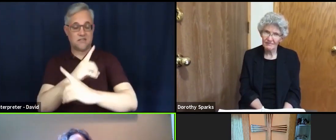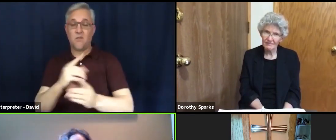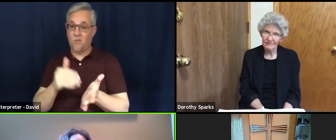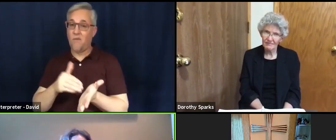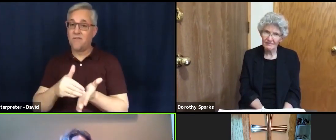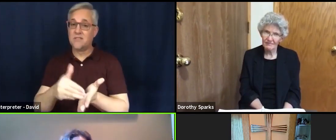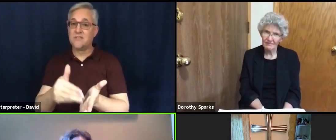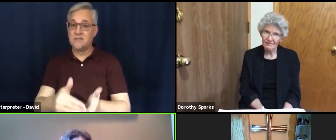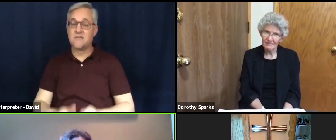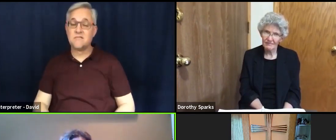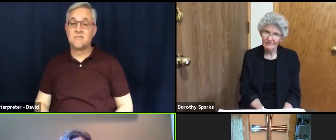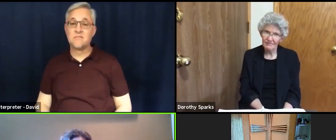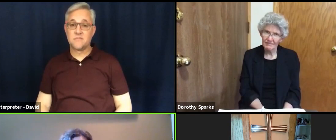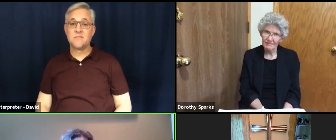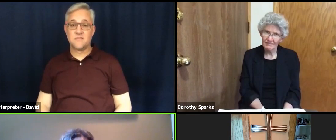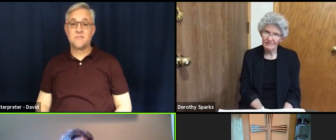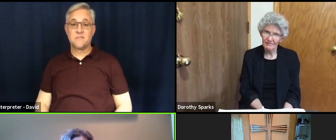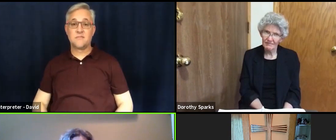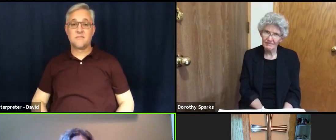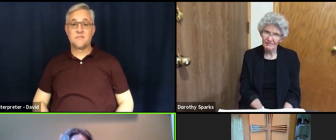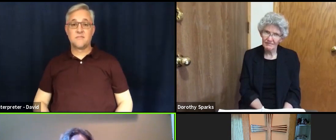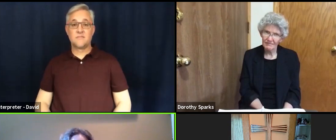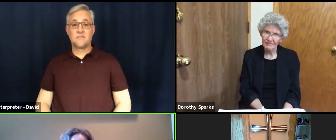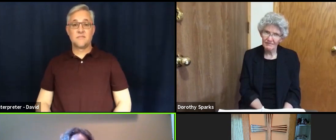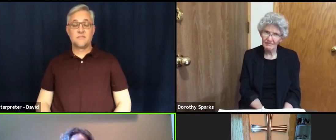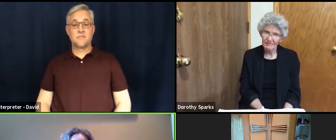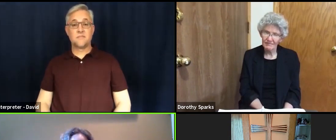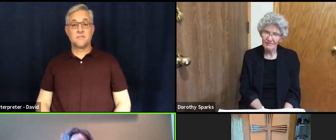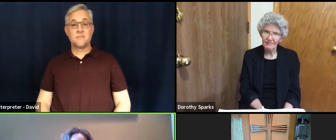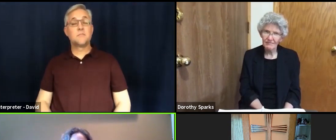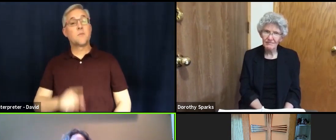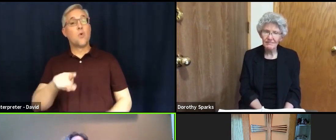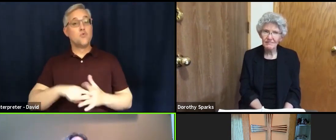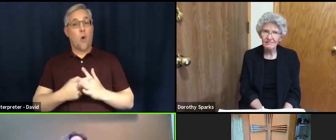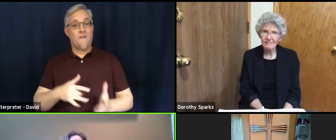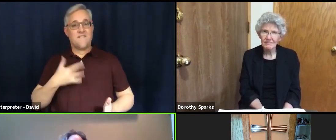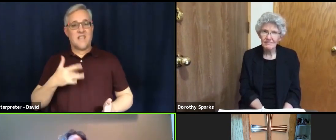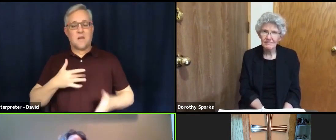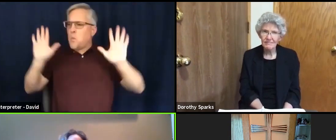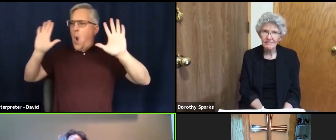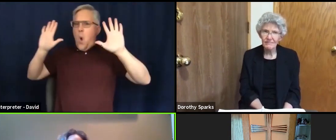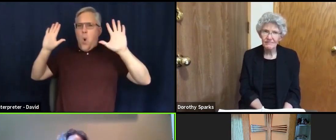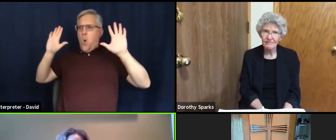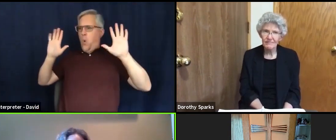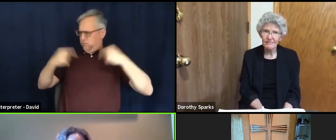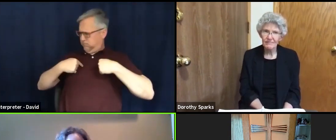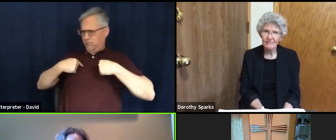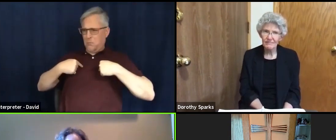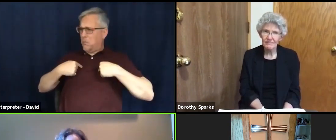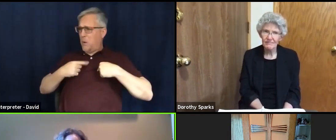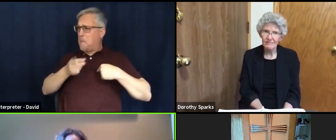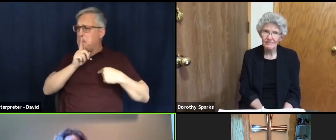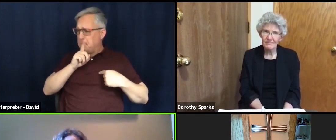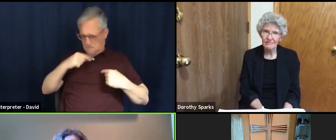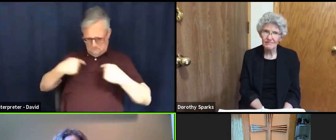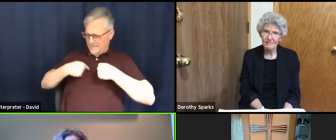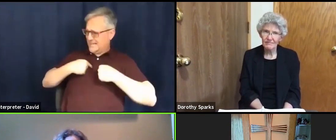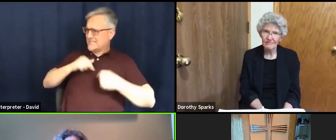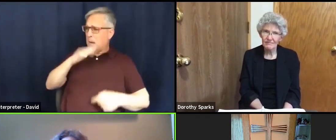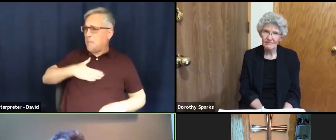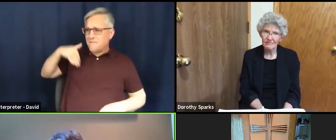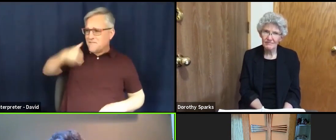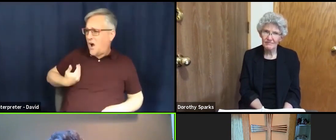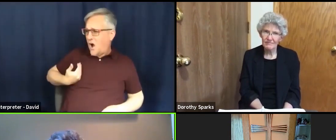And so when we feel that way, when we start to feel, look, I didn't do it, don't blame me, it's not my